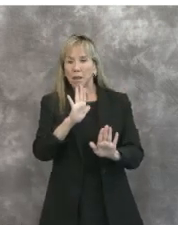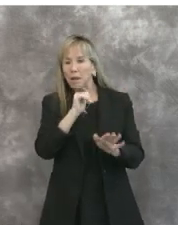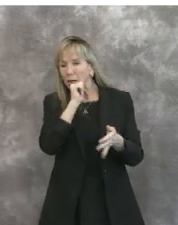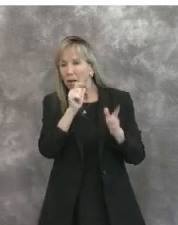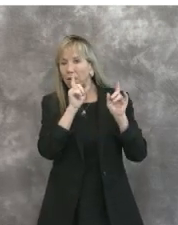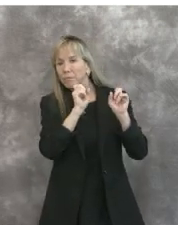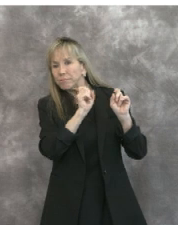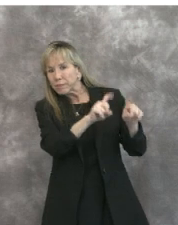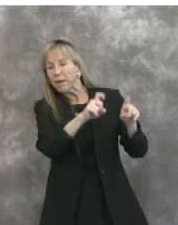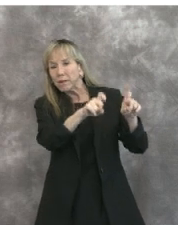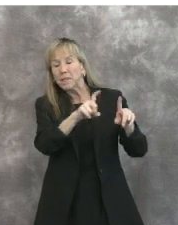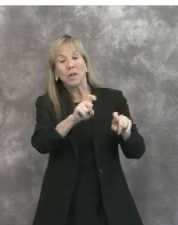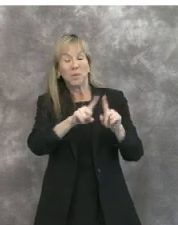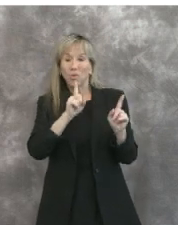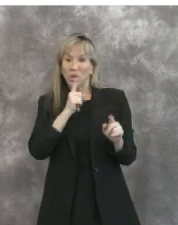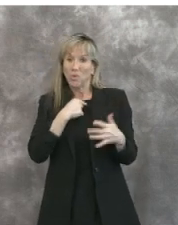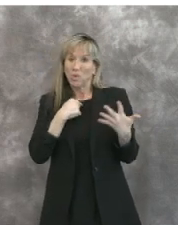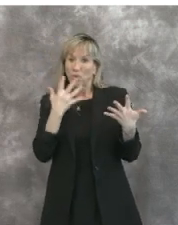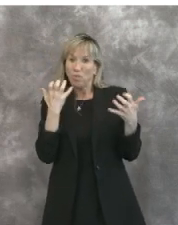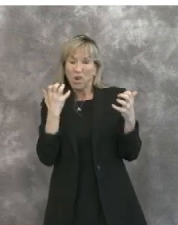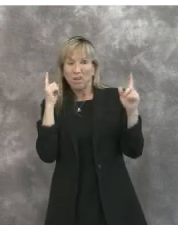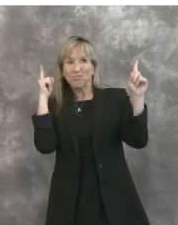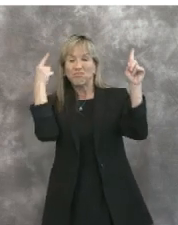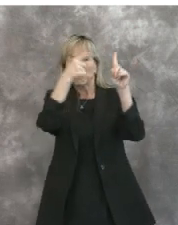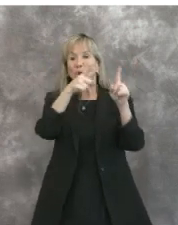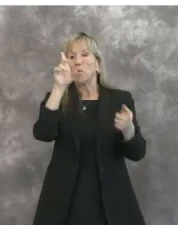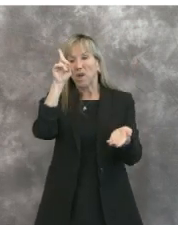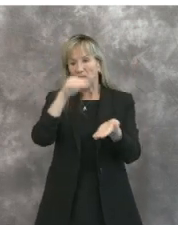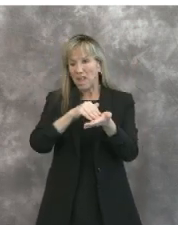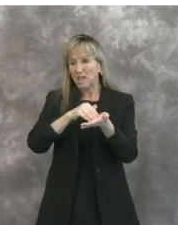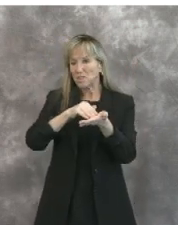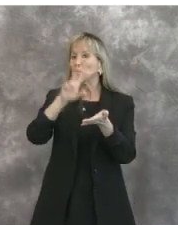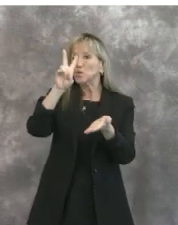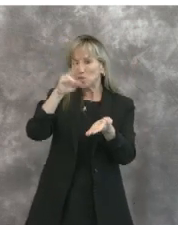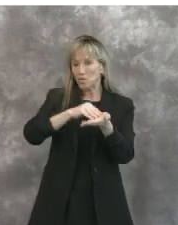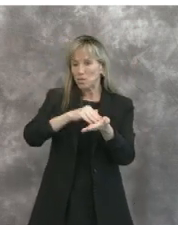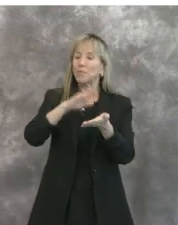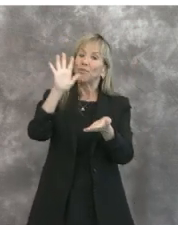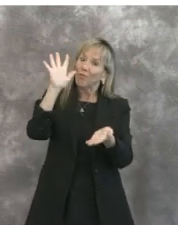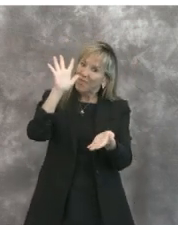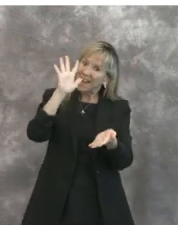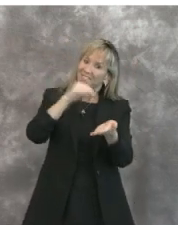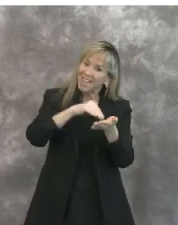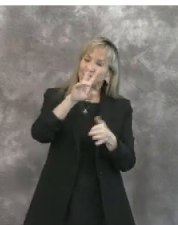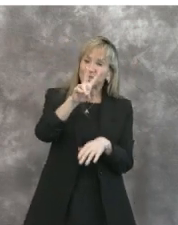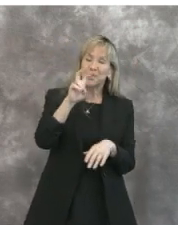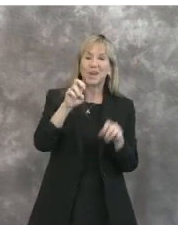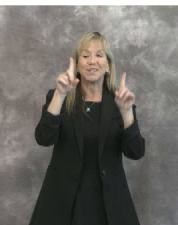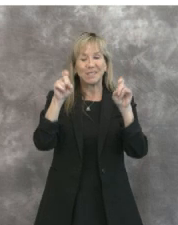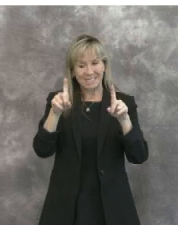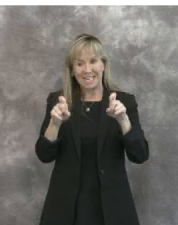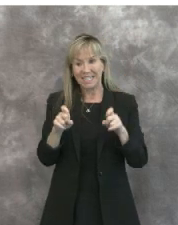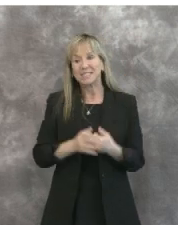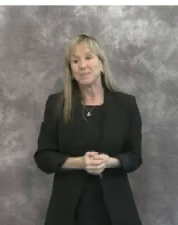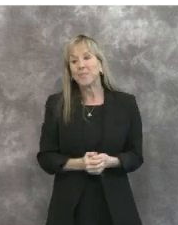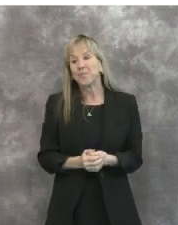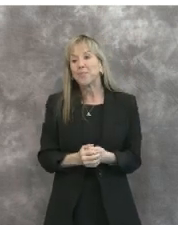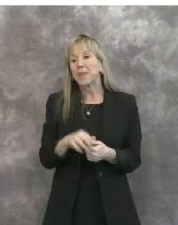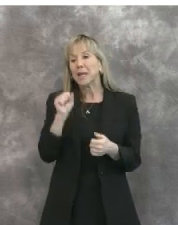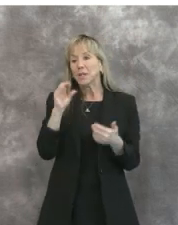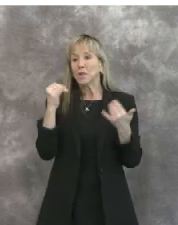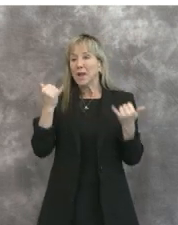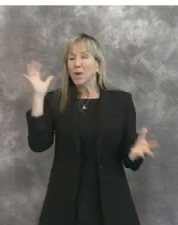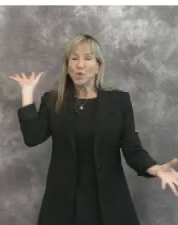striving towards that daily goal of an average of 5,200 tests as an initial goal. Total tests is